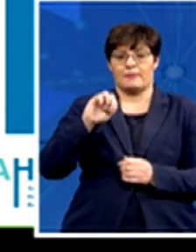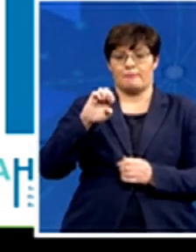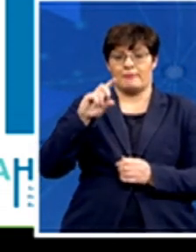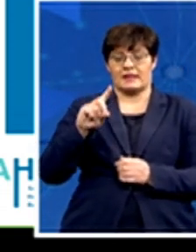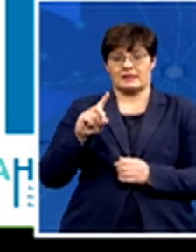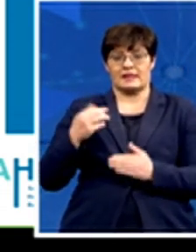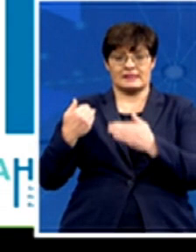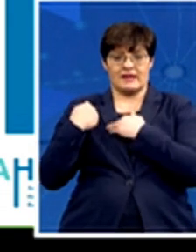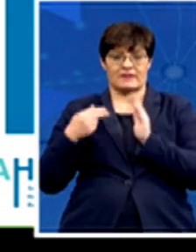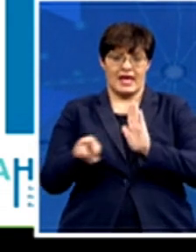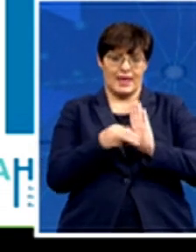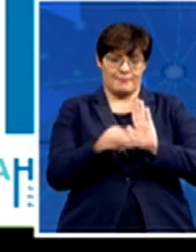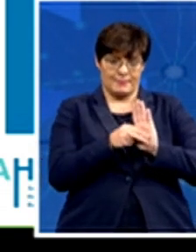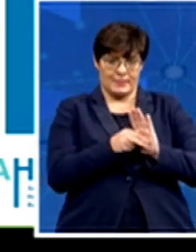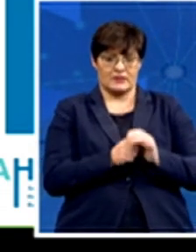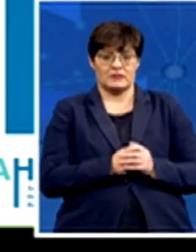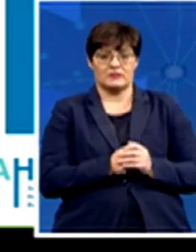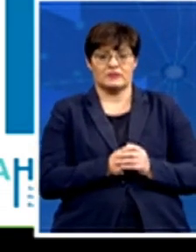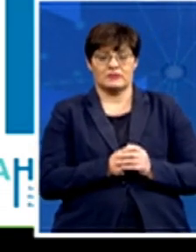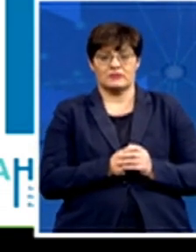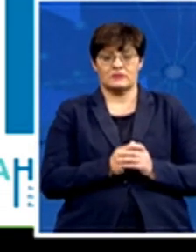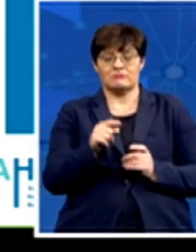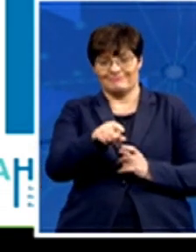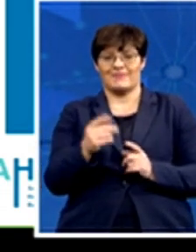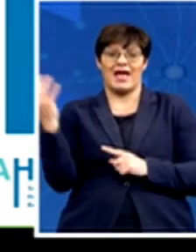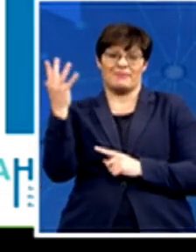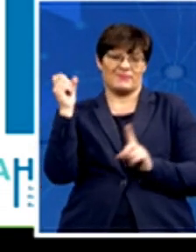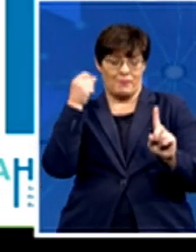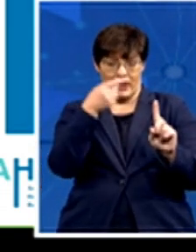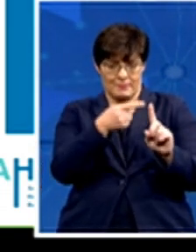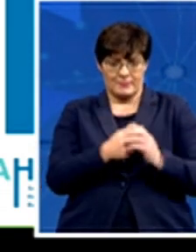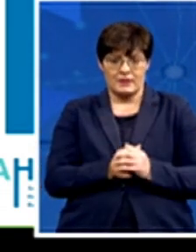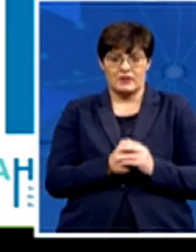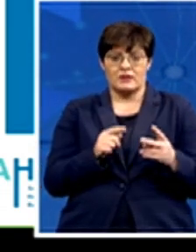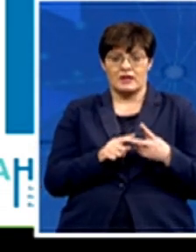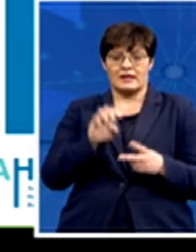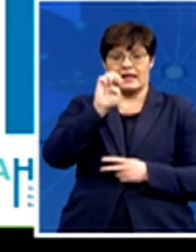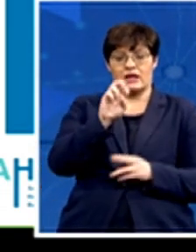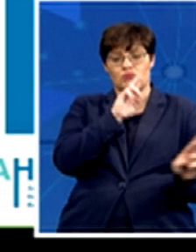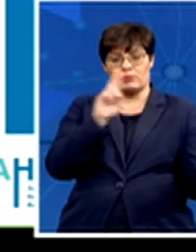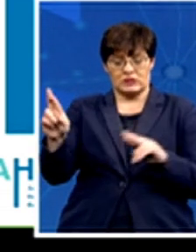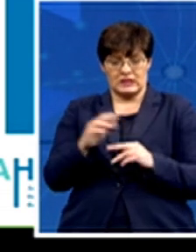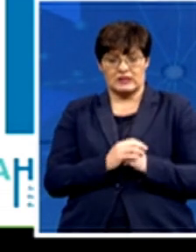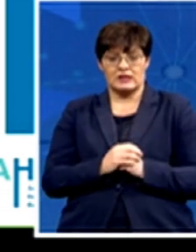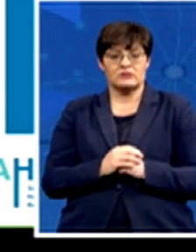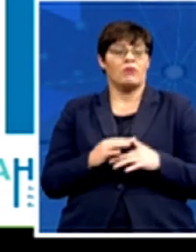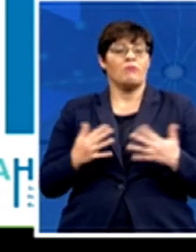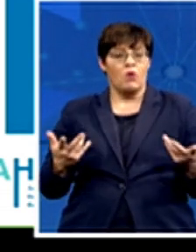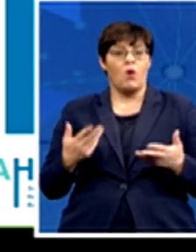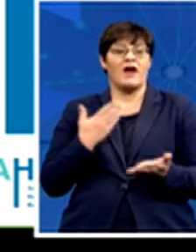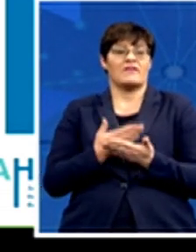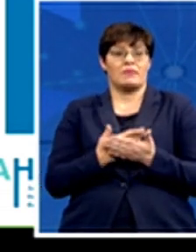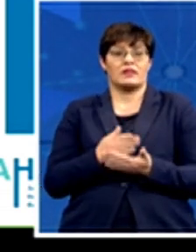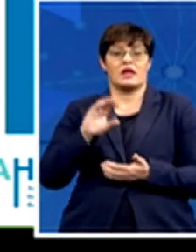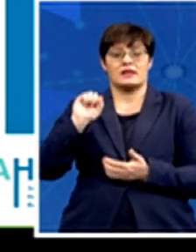about this presentation. And then we have the e-reporting. The e-reporting is basically available on the SAHPRA website.